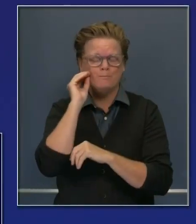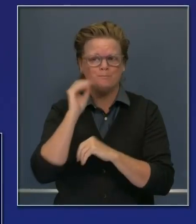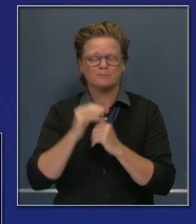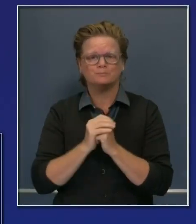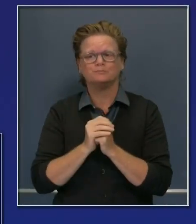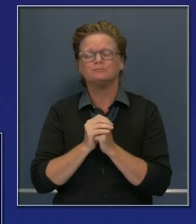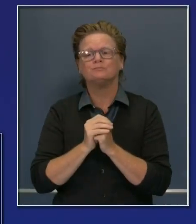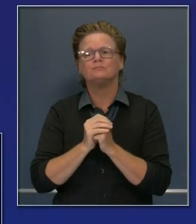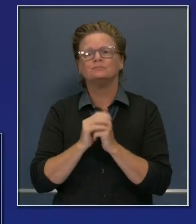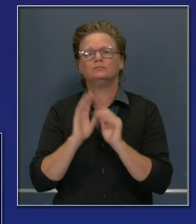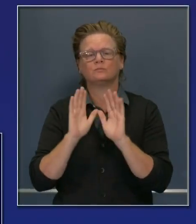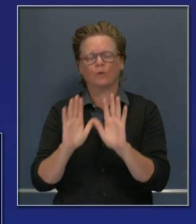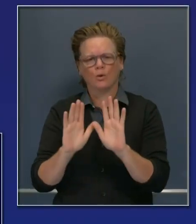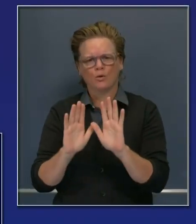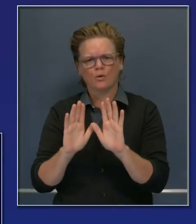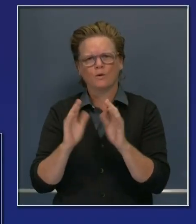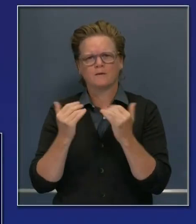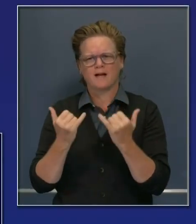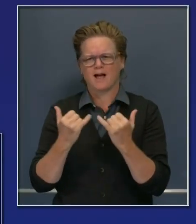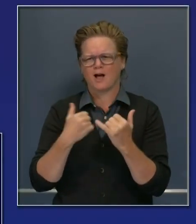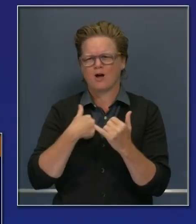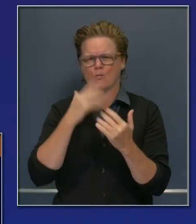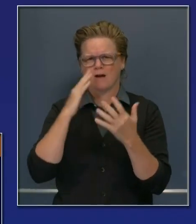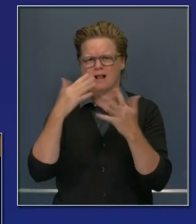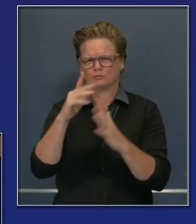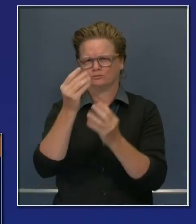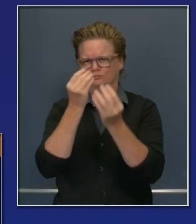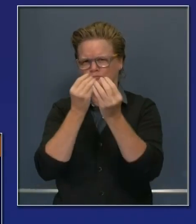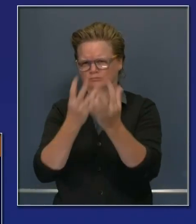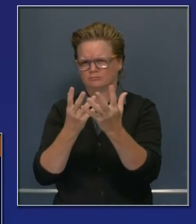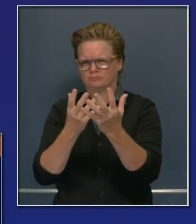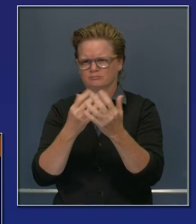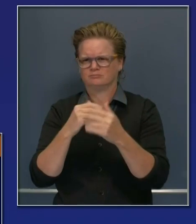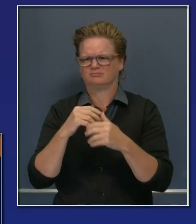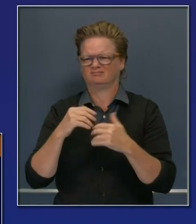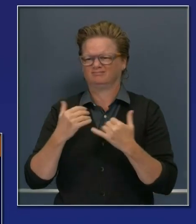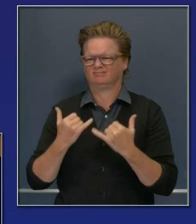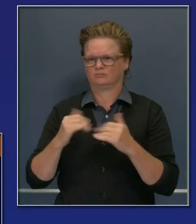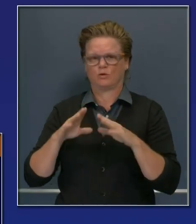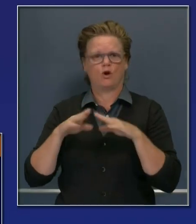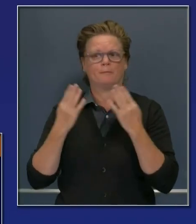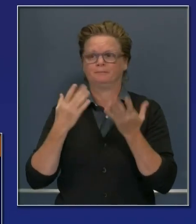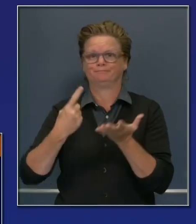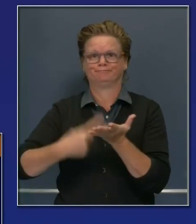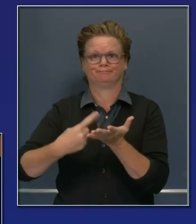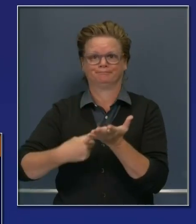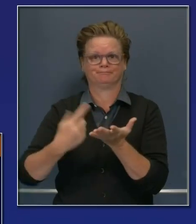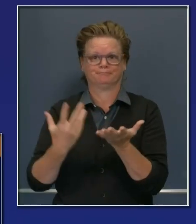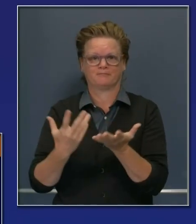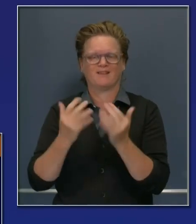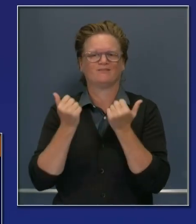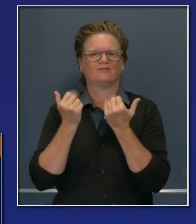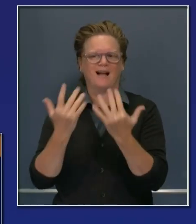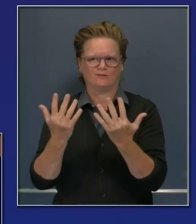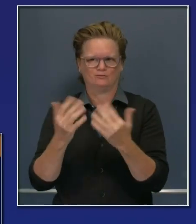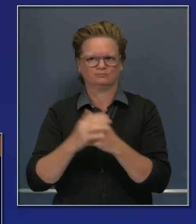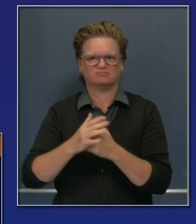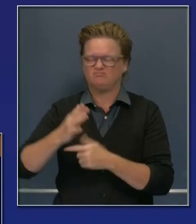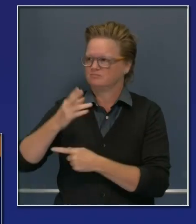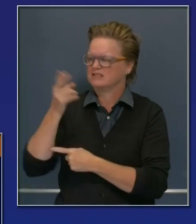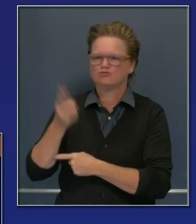go over where we are as it relates to this historic wildfire season. This is a slide many of you are very familiar